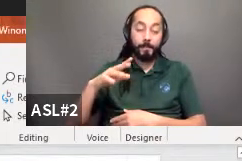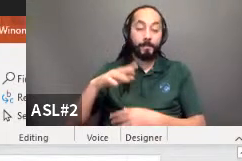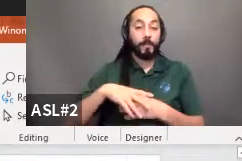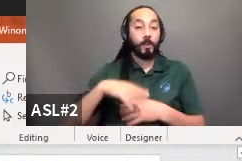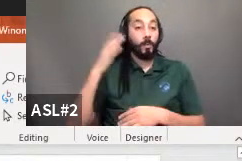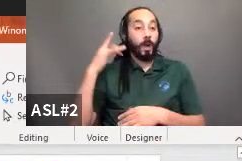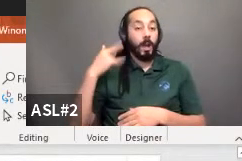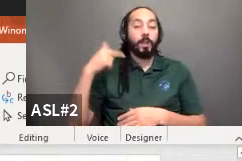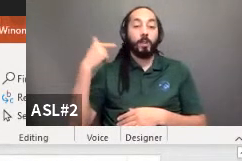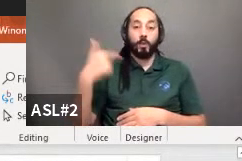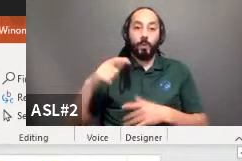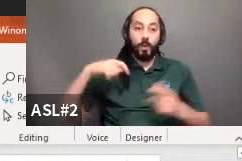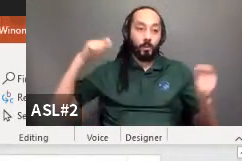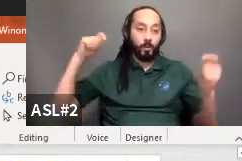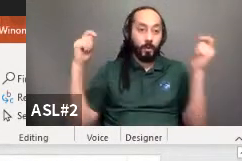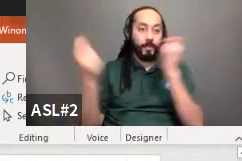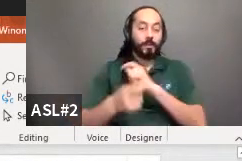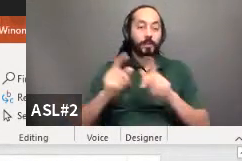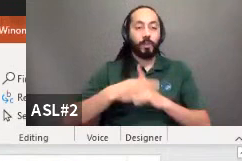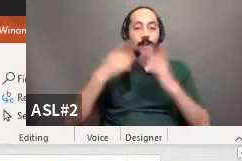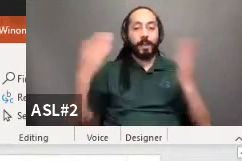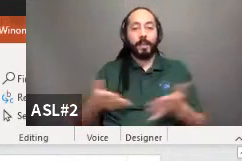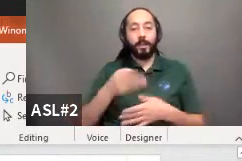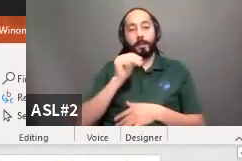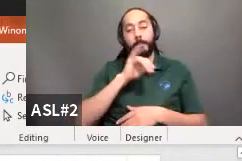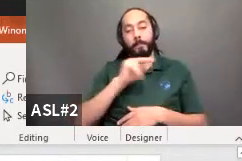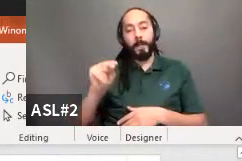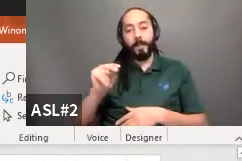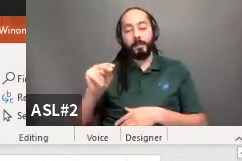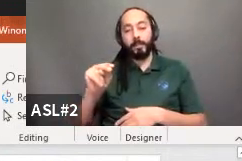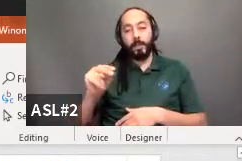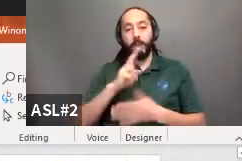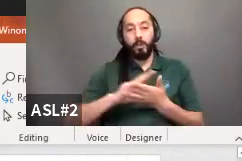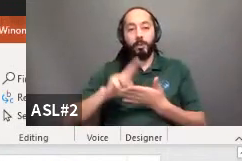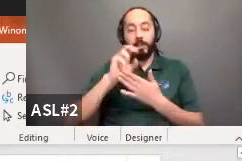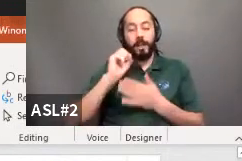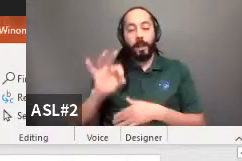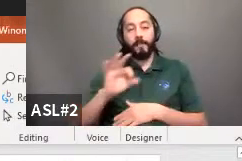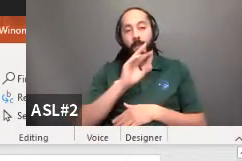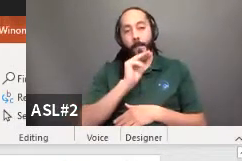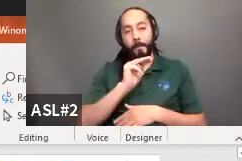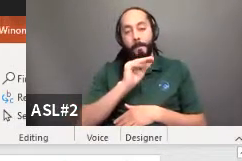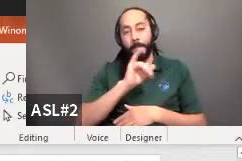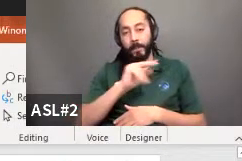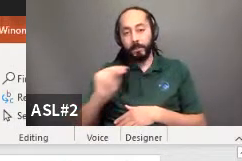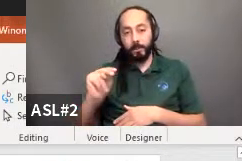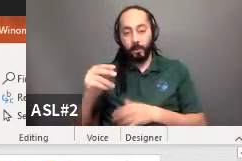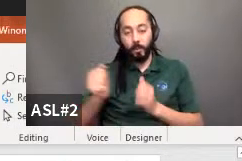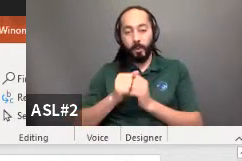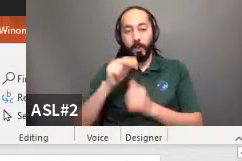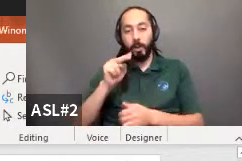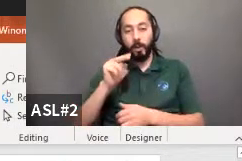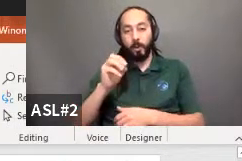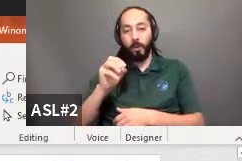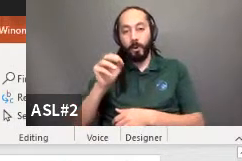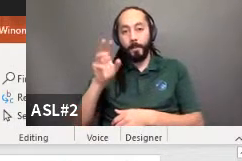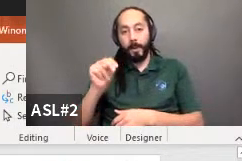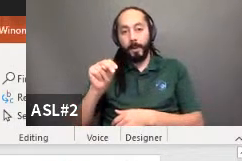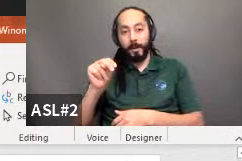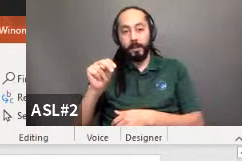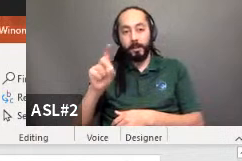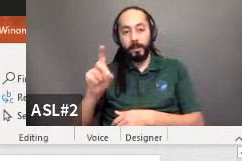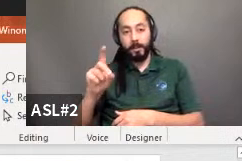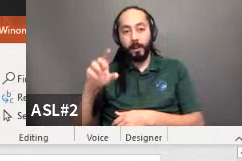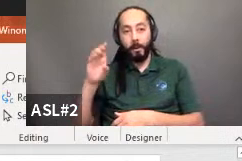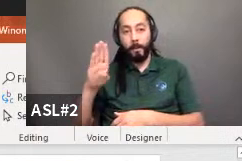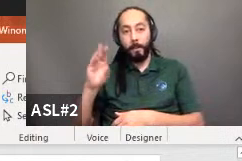Minnesota, the University of Minnesota with Norman Borlaug. And so the new green revolution should also start here.